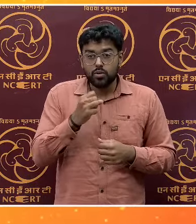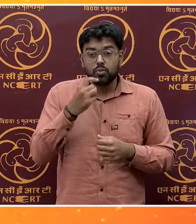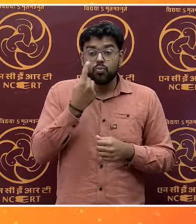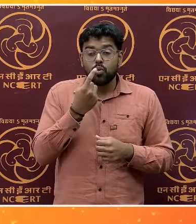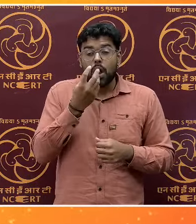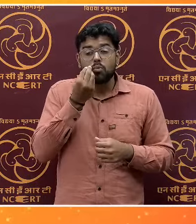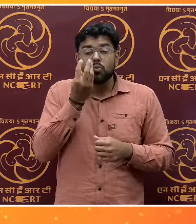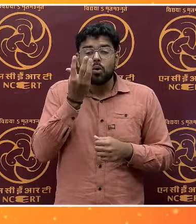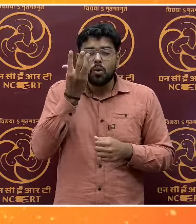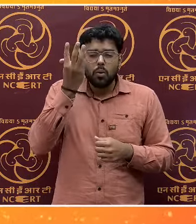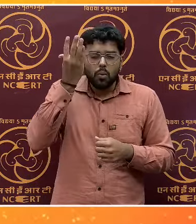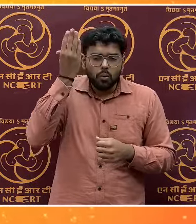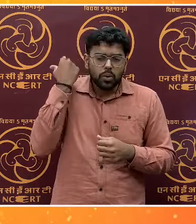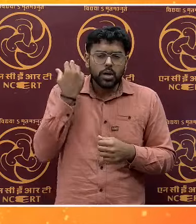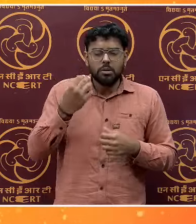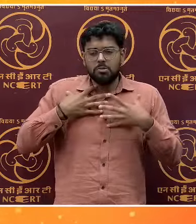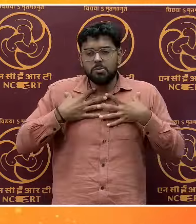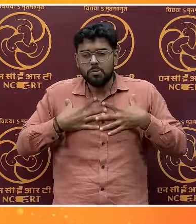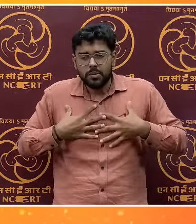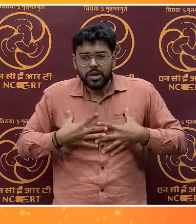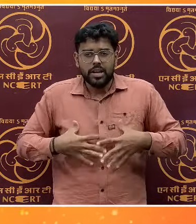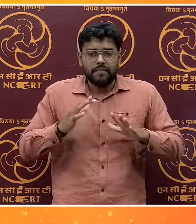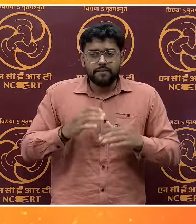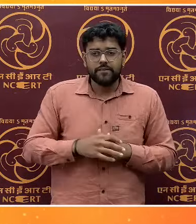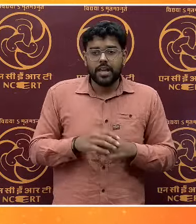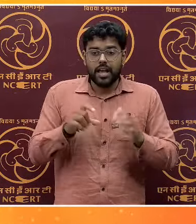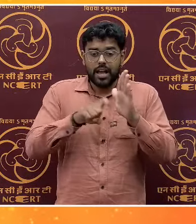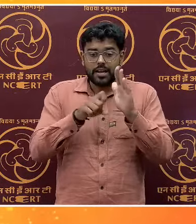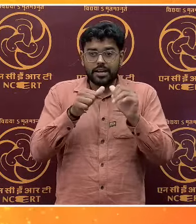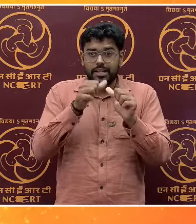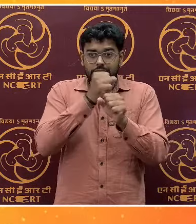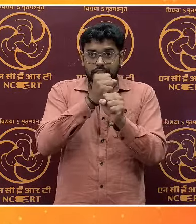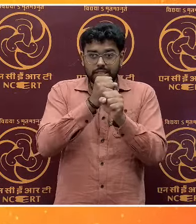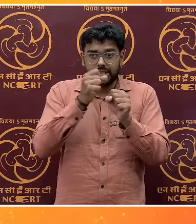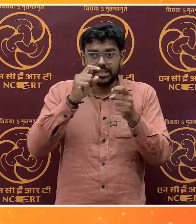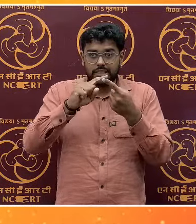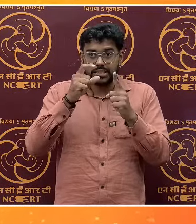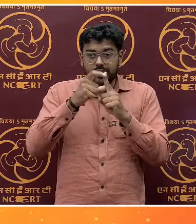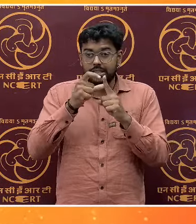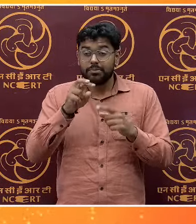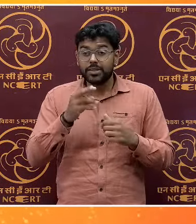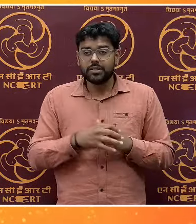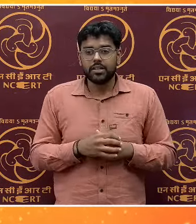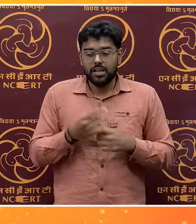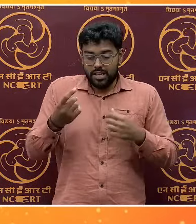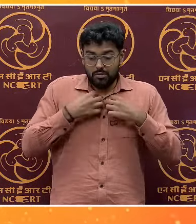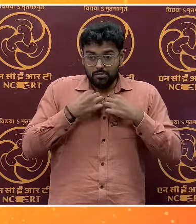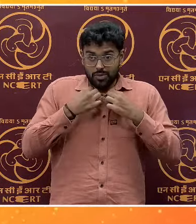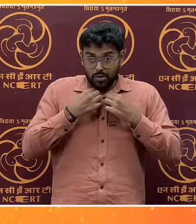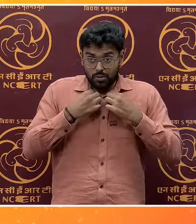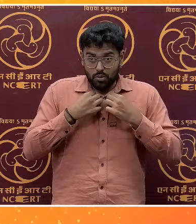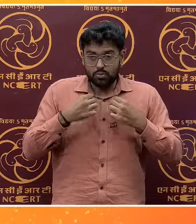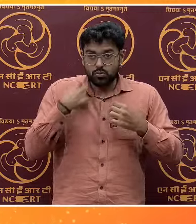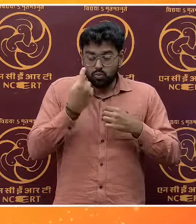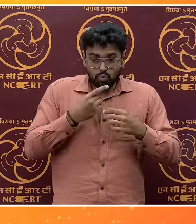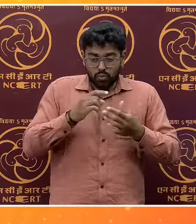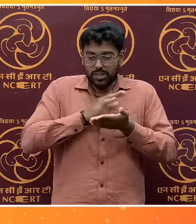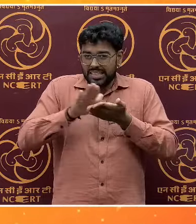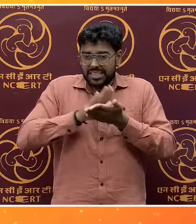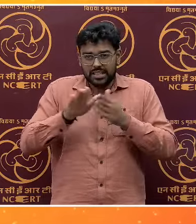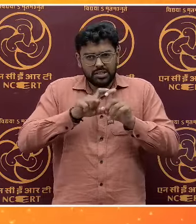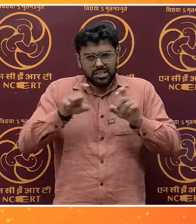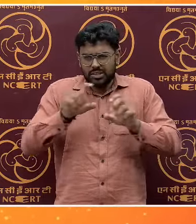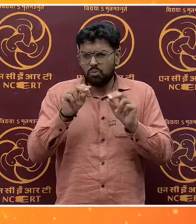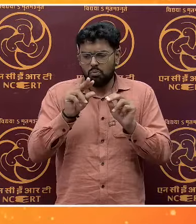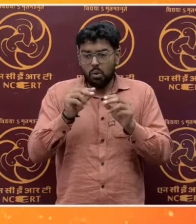old Hmm. and wearing something. So ragged, it means we can easily relate to the clothes which are not tidy and